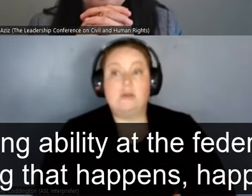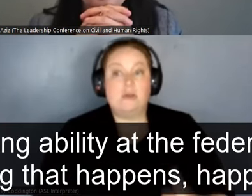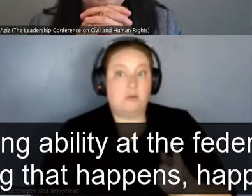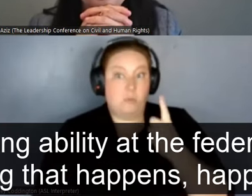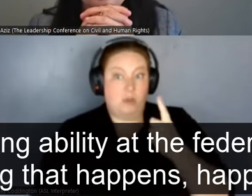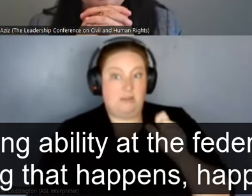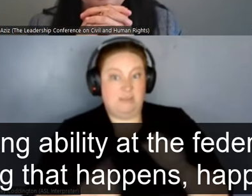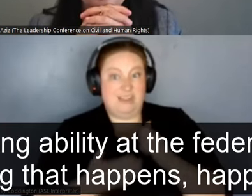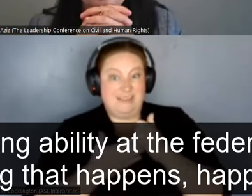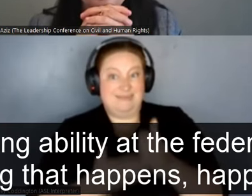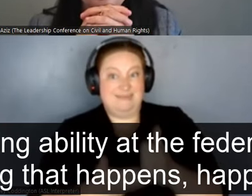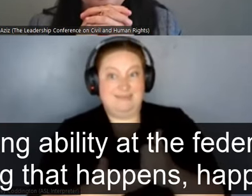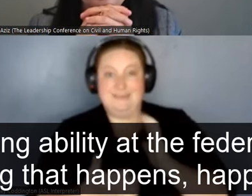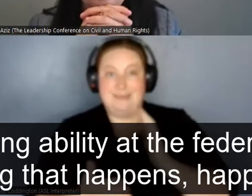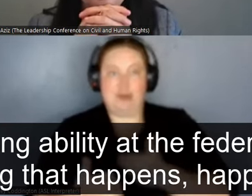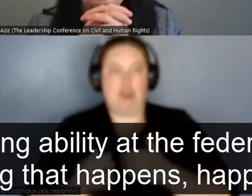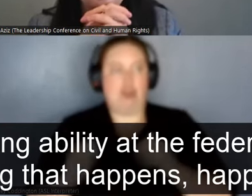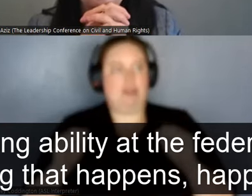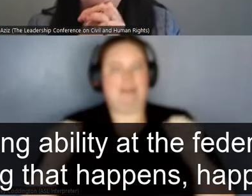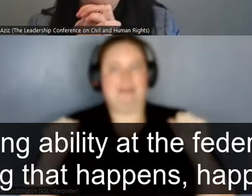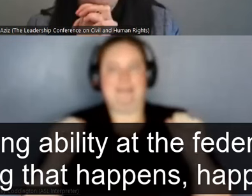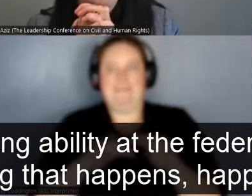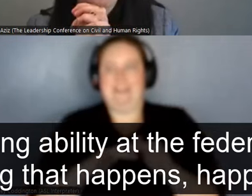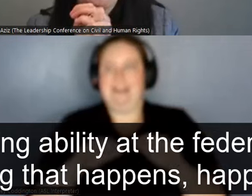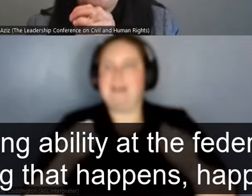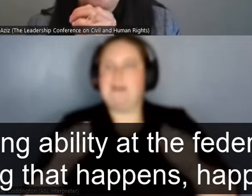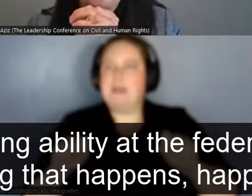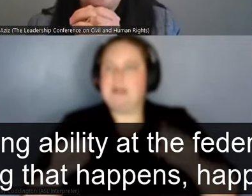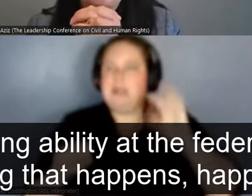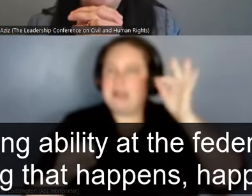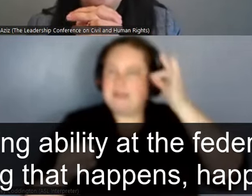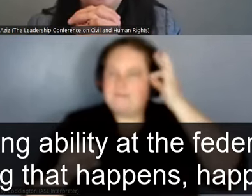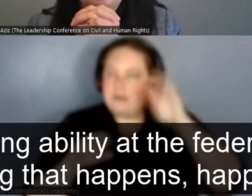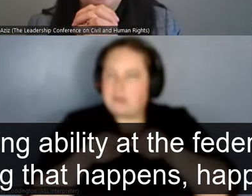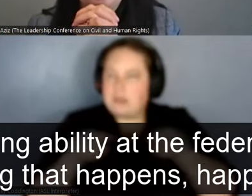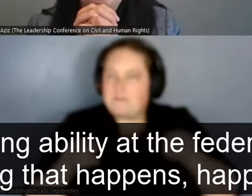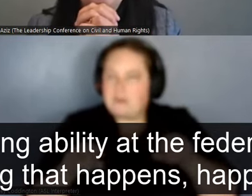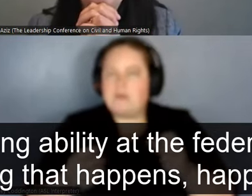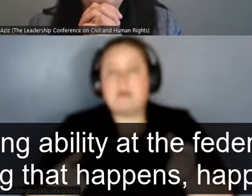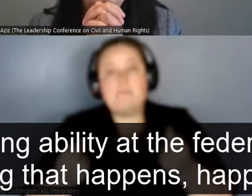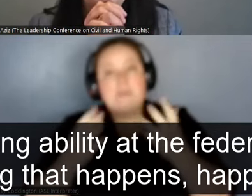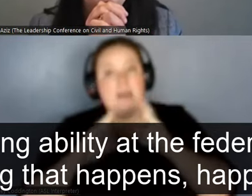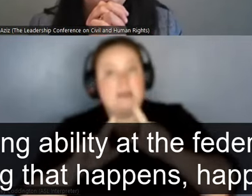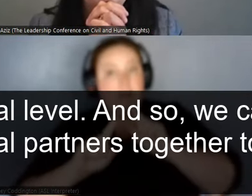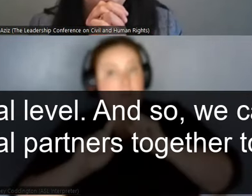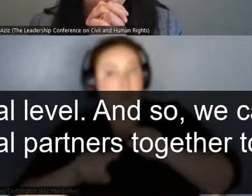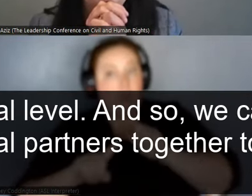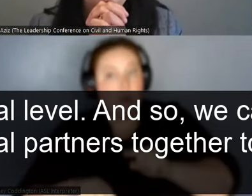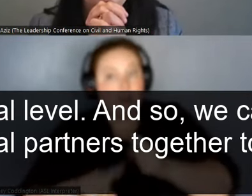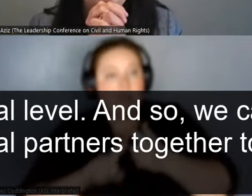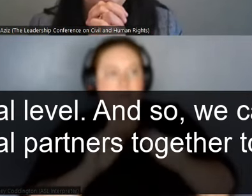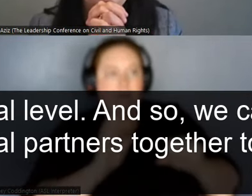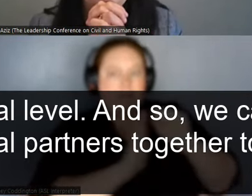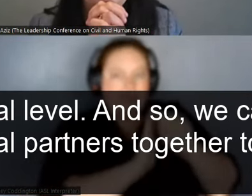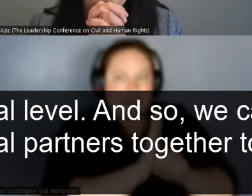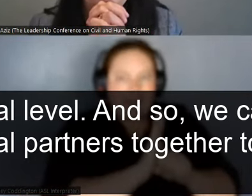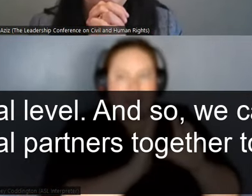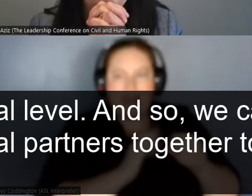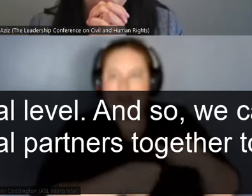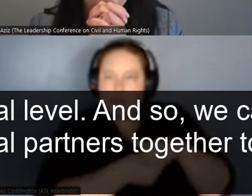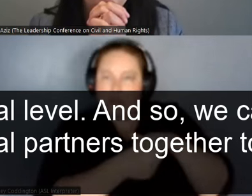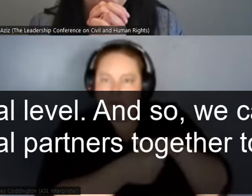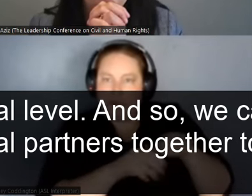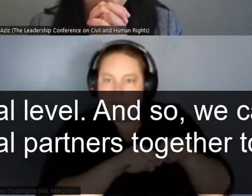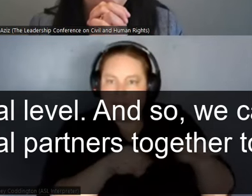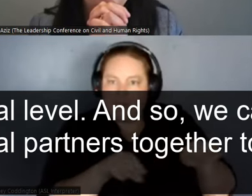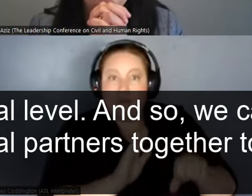of in our convening ability at the federal level. A lot of the reporting that happens at the state and local level. And so we can bring